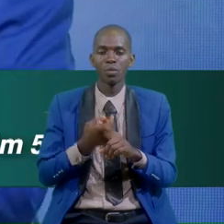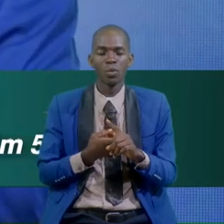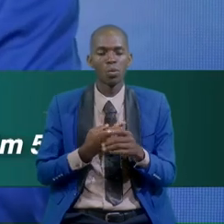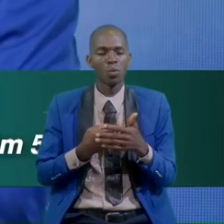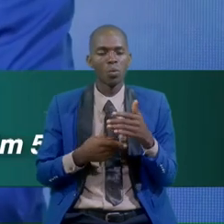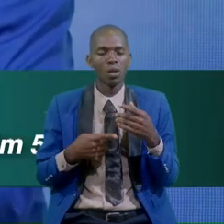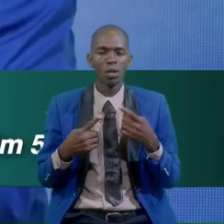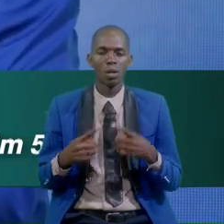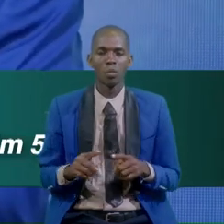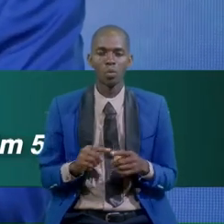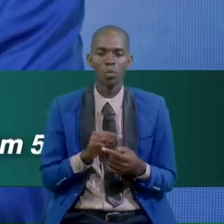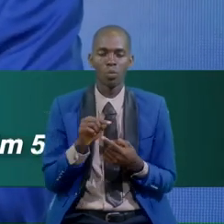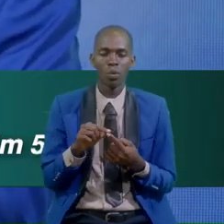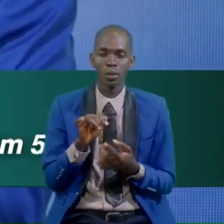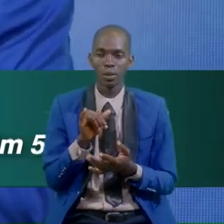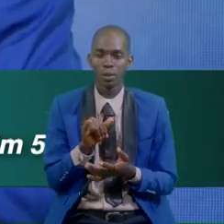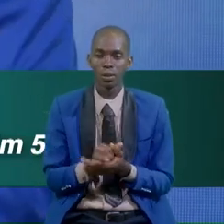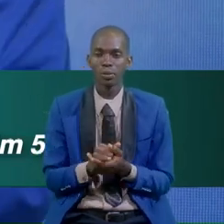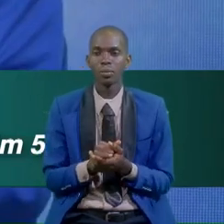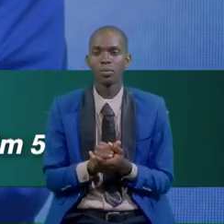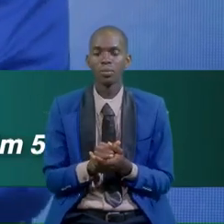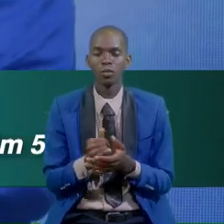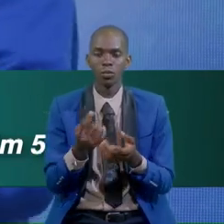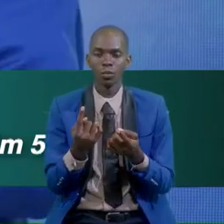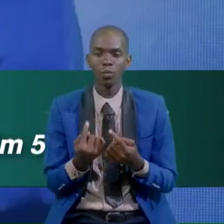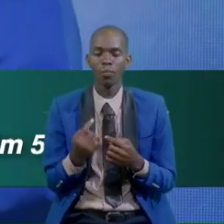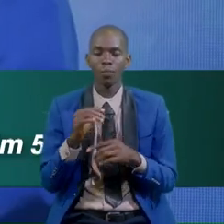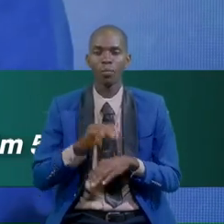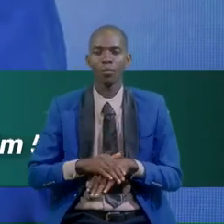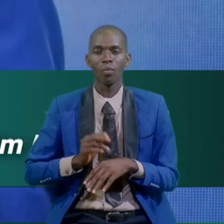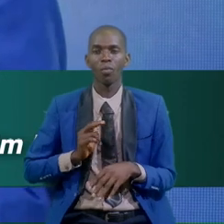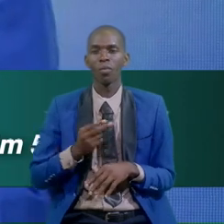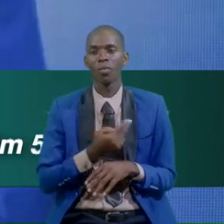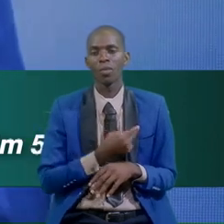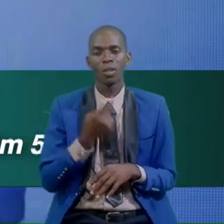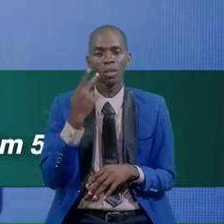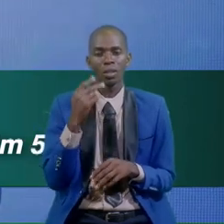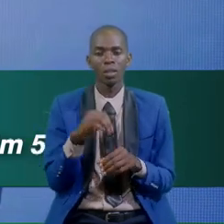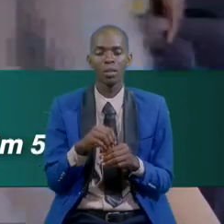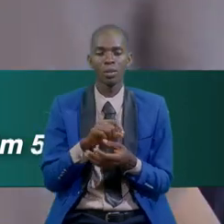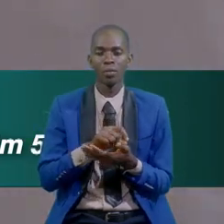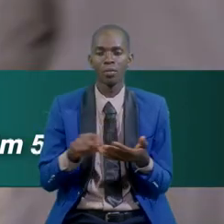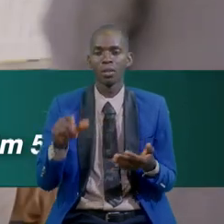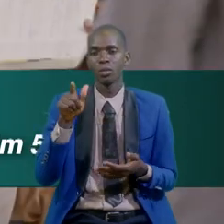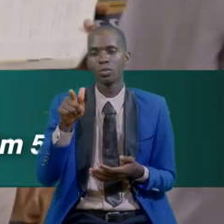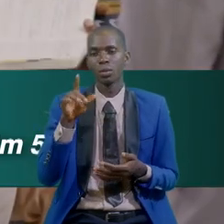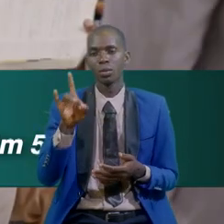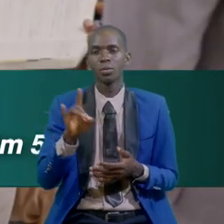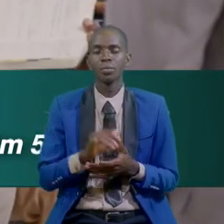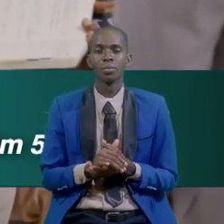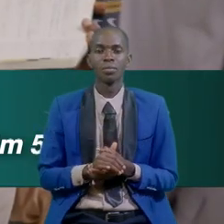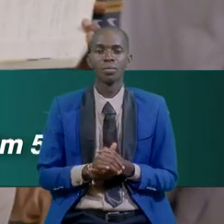when that comes upon us? Look at verse 28. In verse